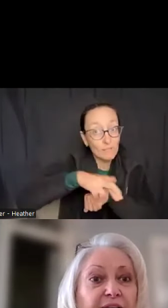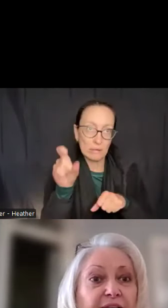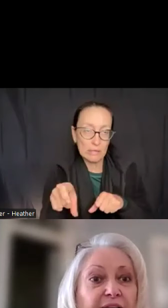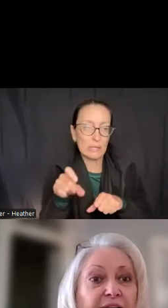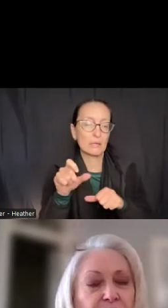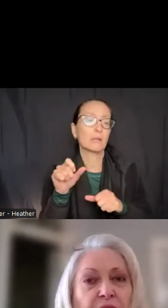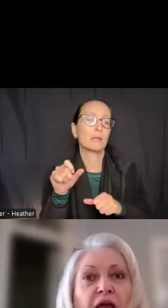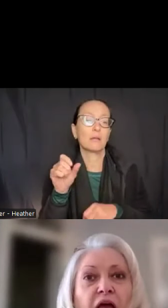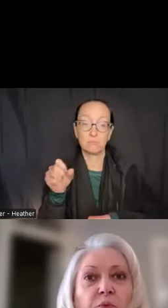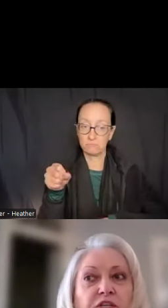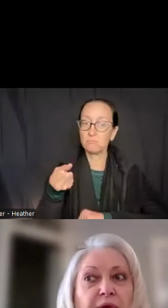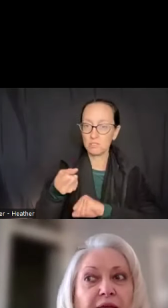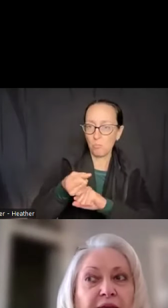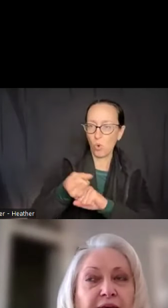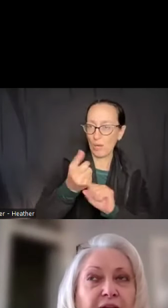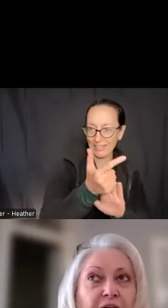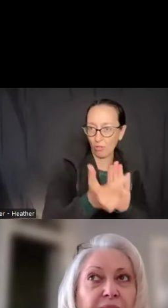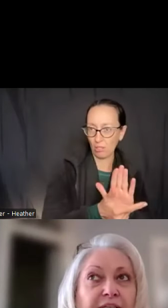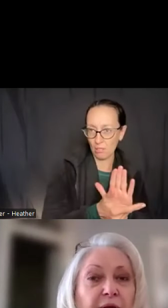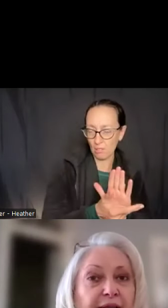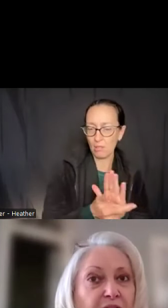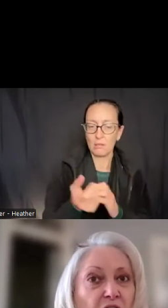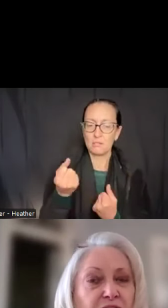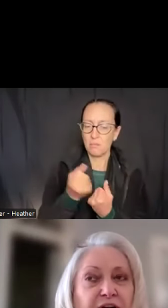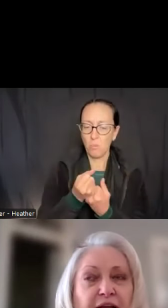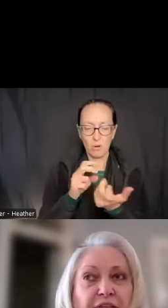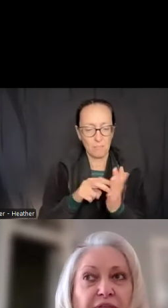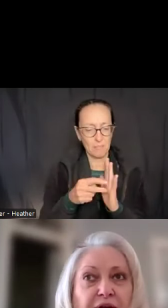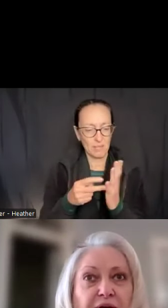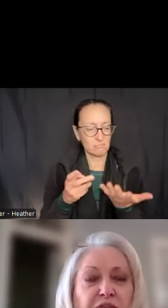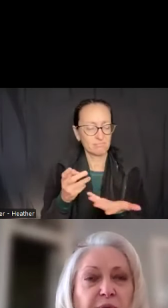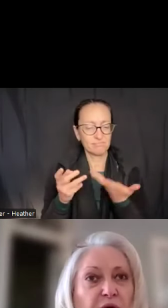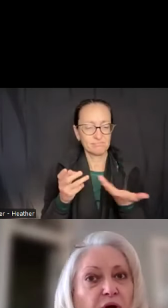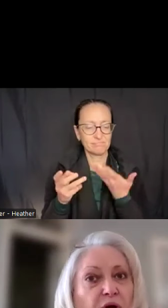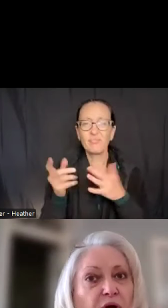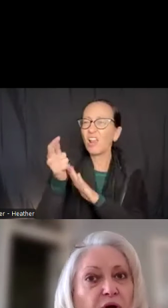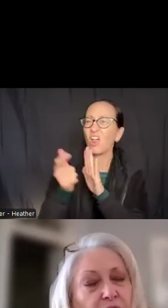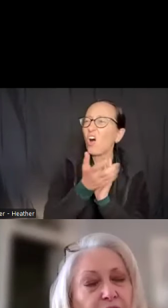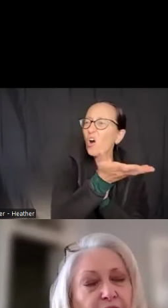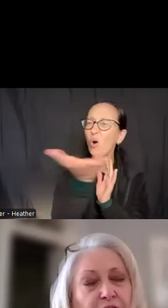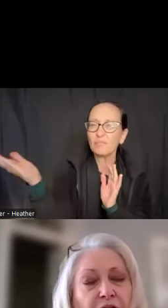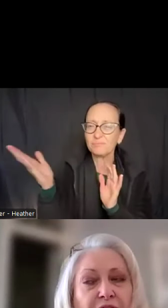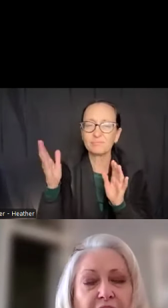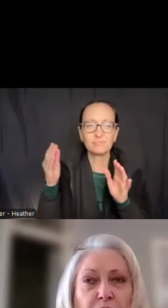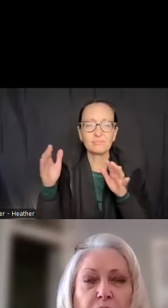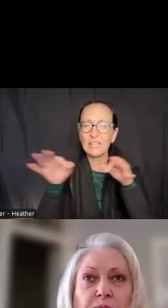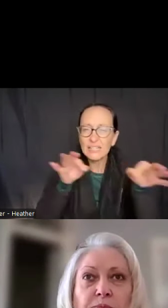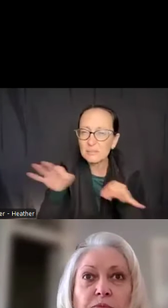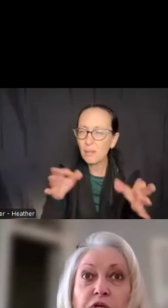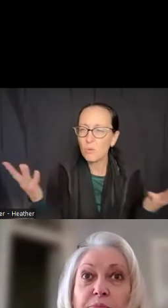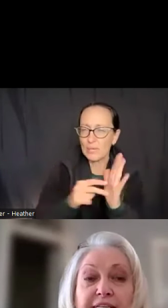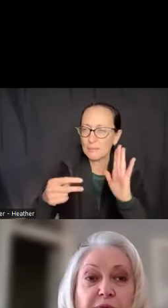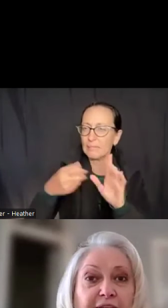provide legal support, which may mean explaining laws that are out there, explaining what rights are there and